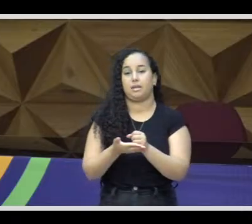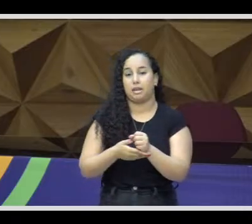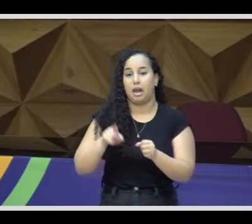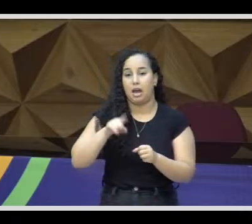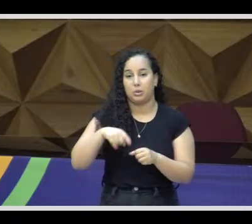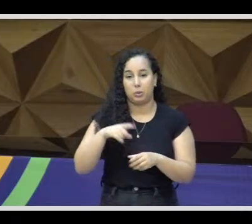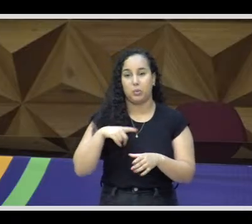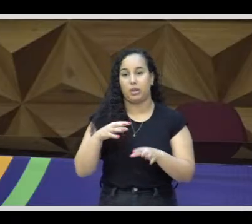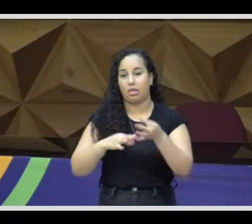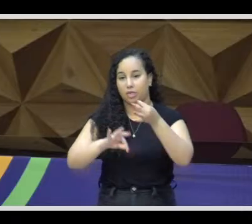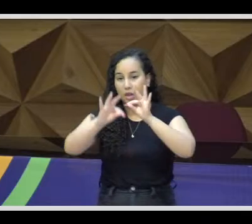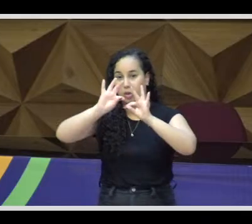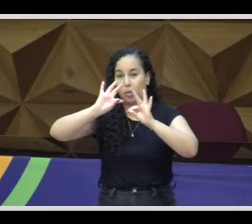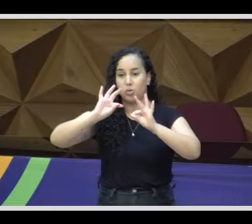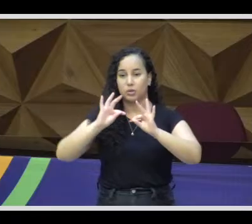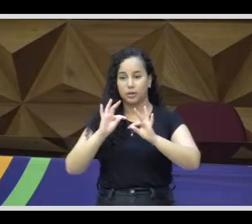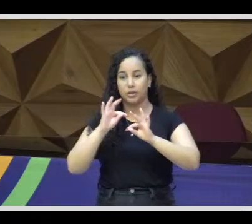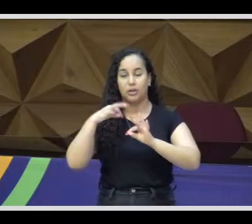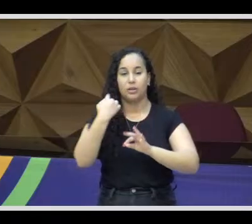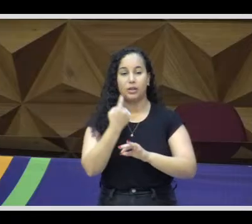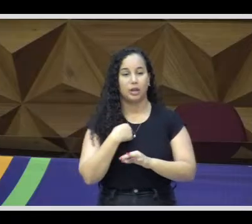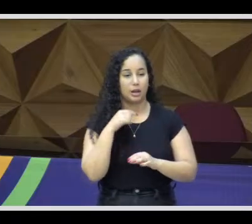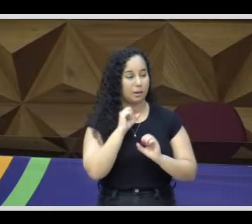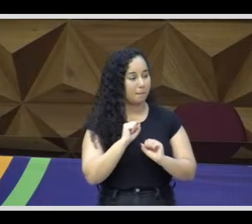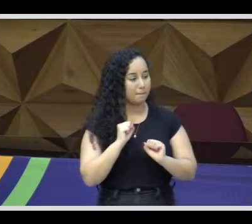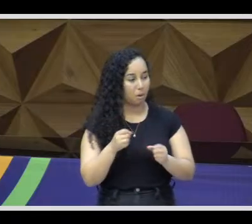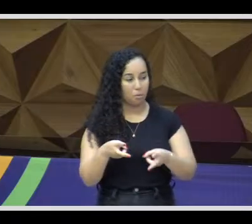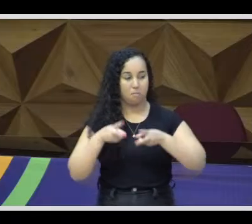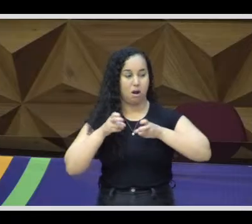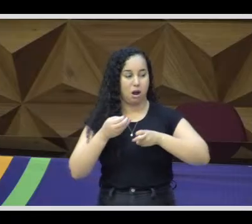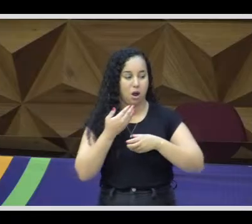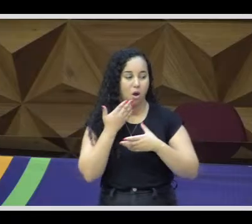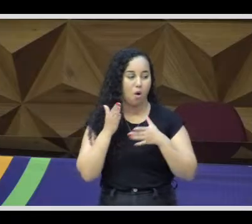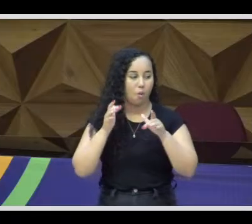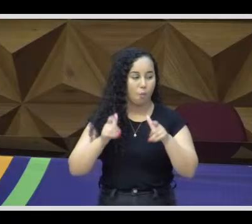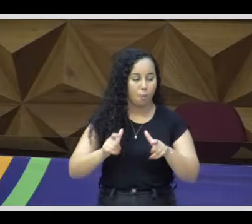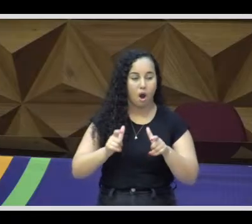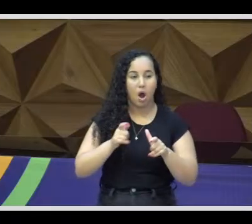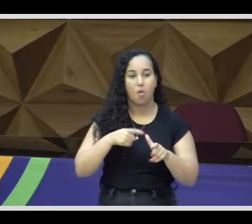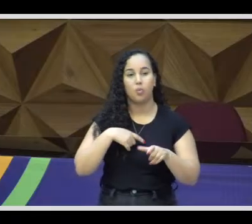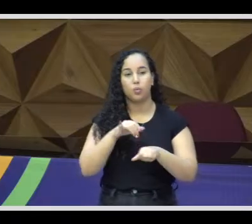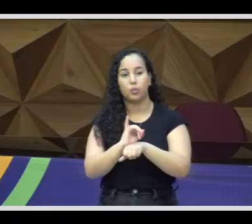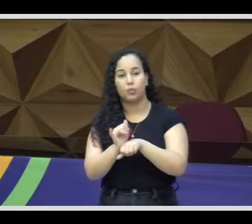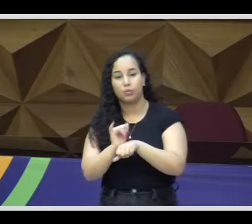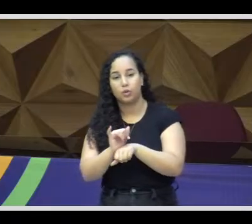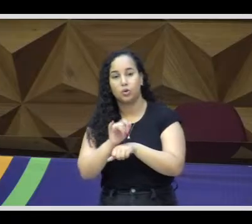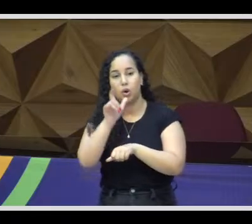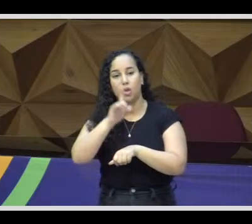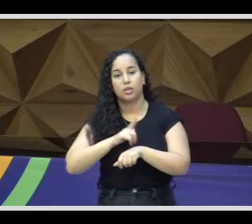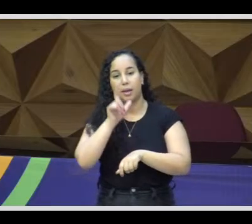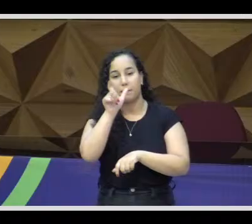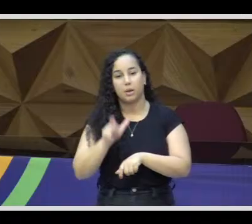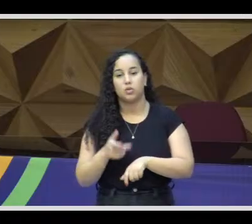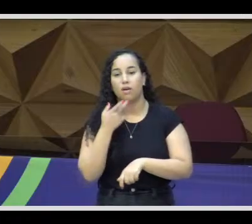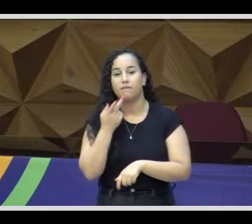using machine learning, they can tell us where in the video someone mentioned your name.